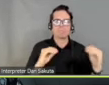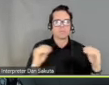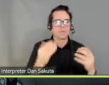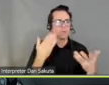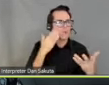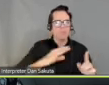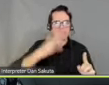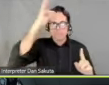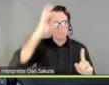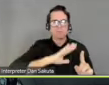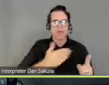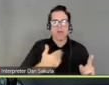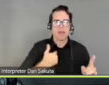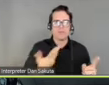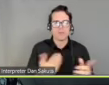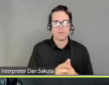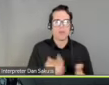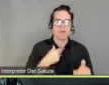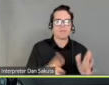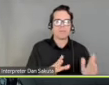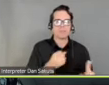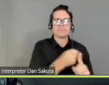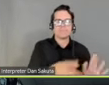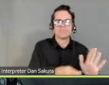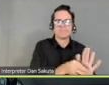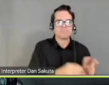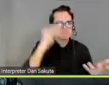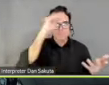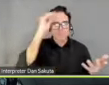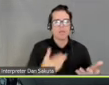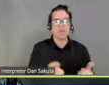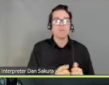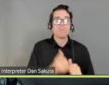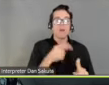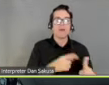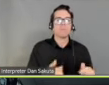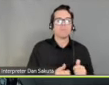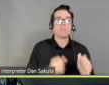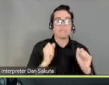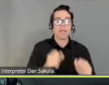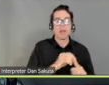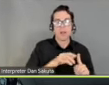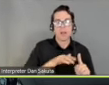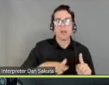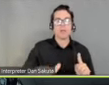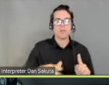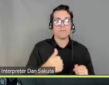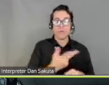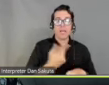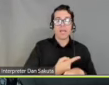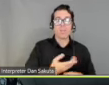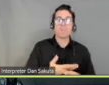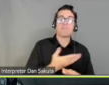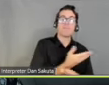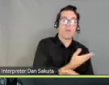they don't know that they have been infected. And even symptomatic people are most contagious a few days before they develop the symptoms. That's one of